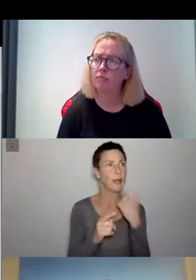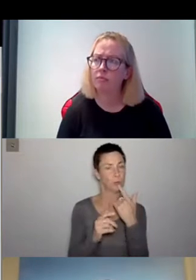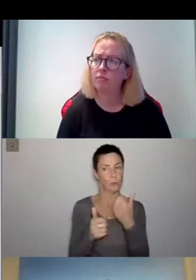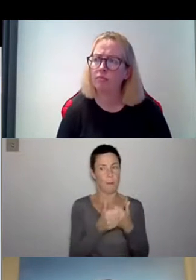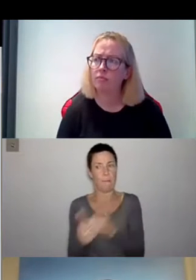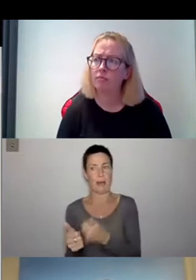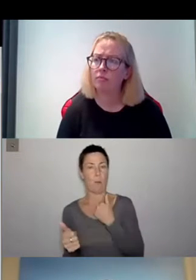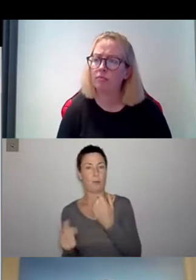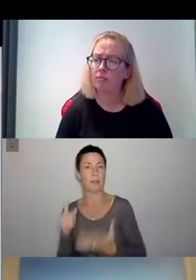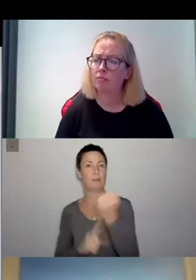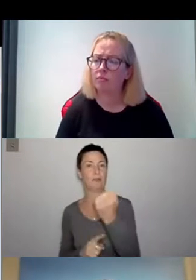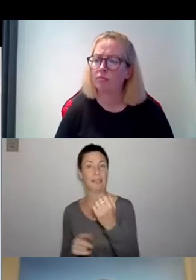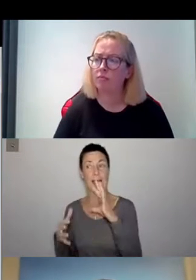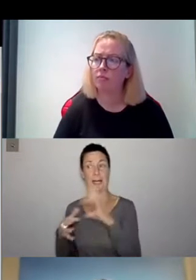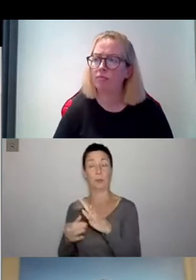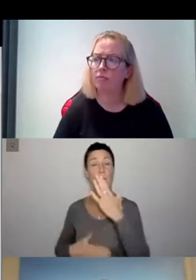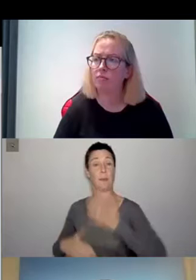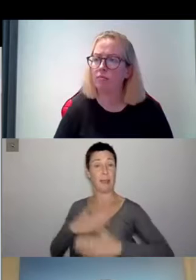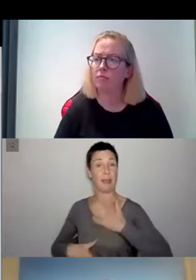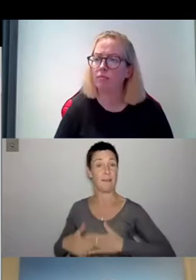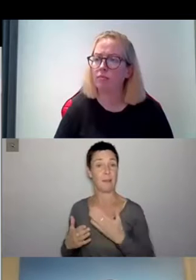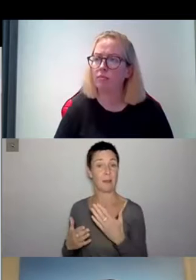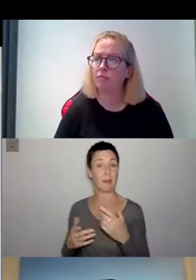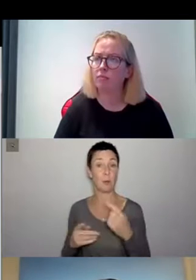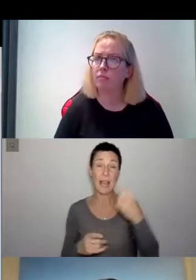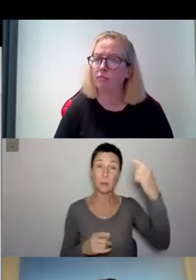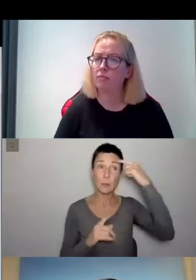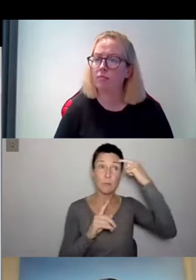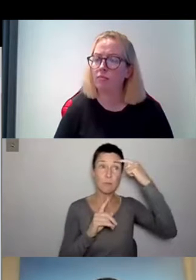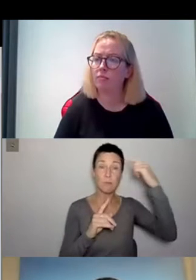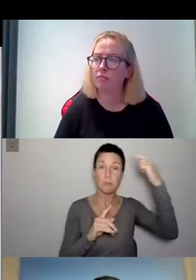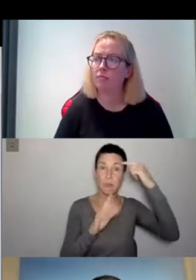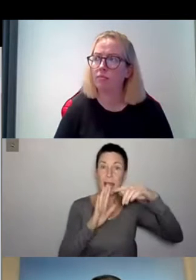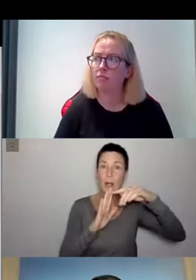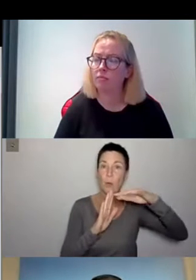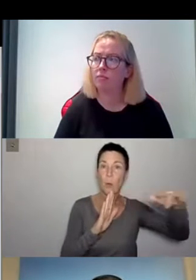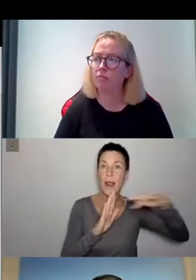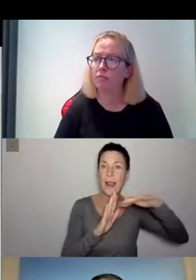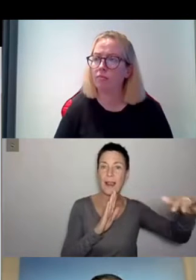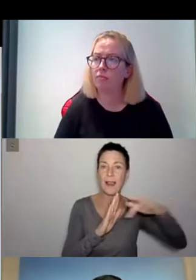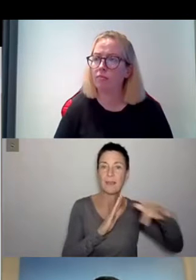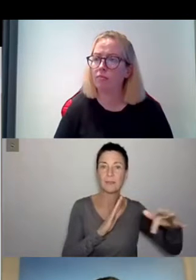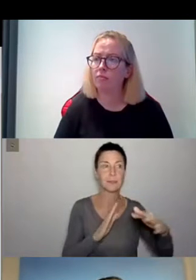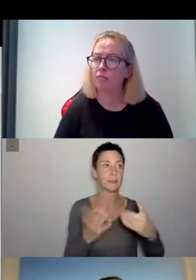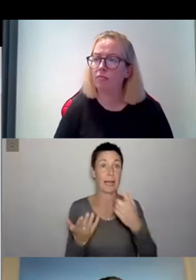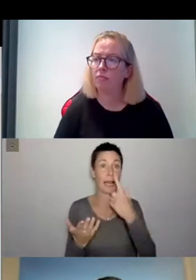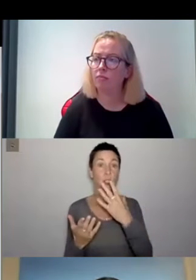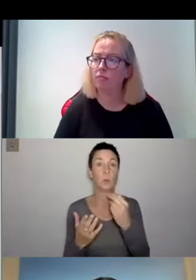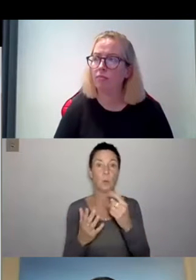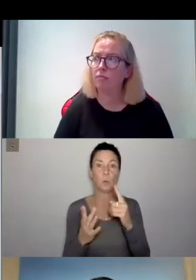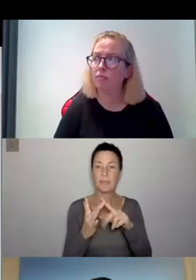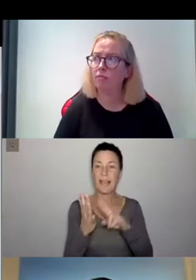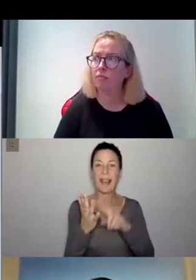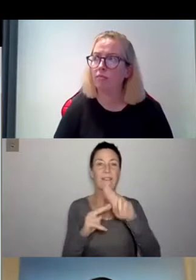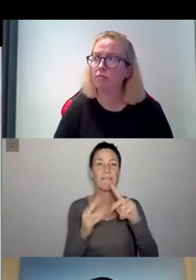behaviourally. And there's also, you can do brain waves. They're now using near-infrared spectroscopy, which is another brand